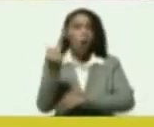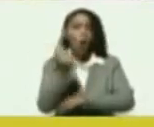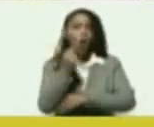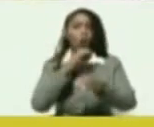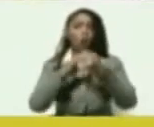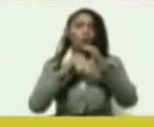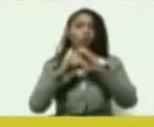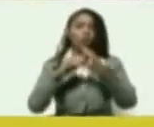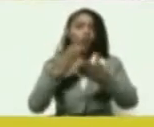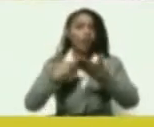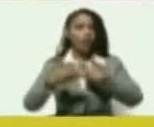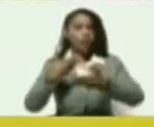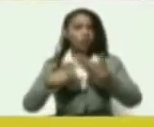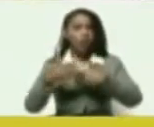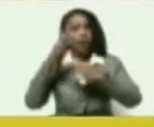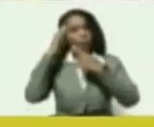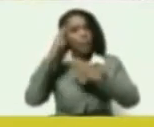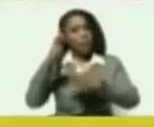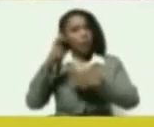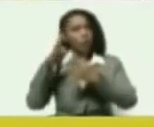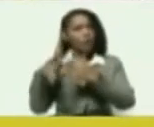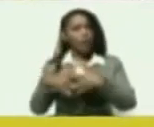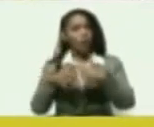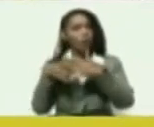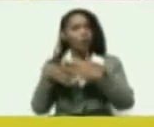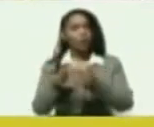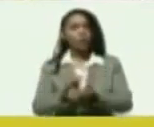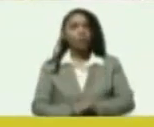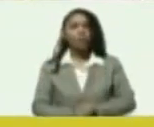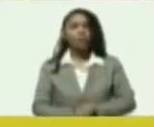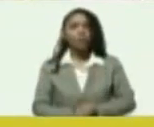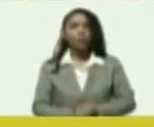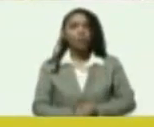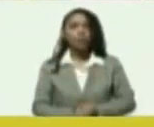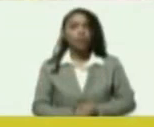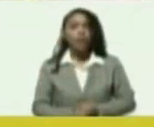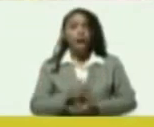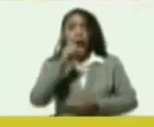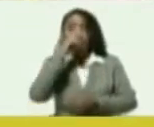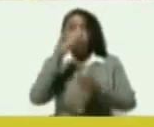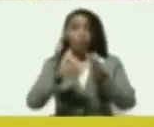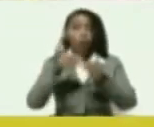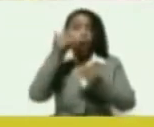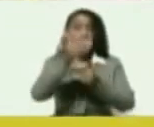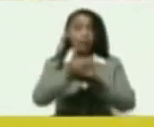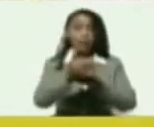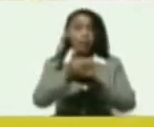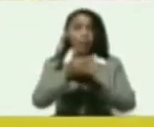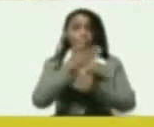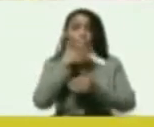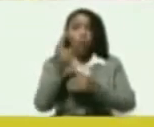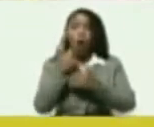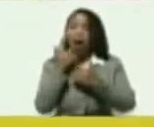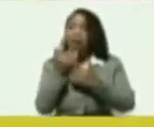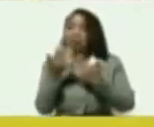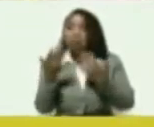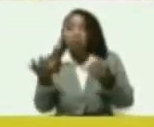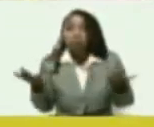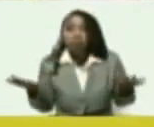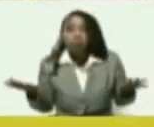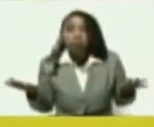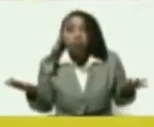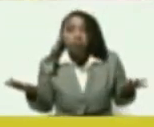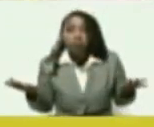could mean an improvement in communication and respectful relations with the United States. By a year later, has anything